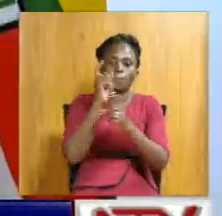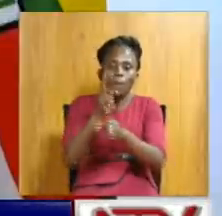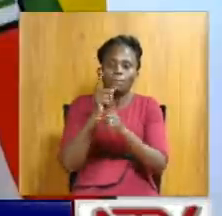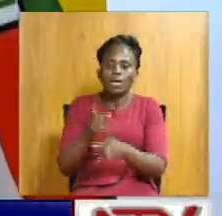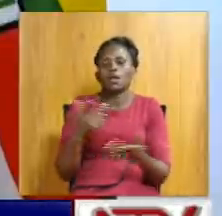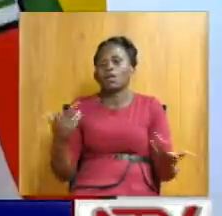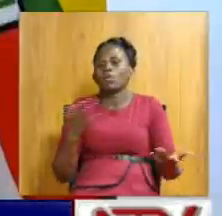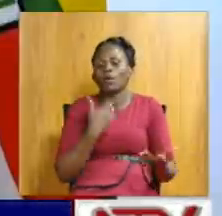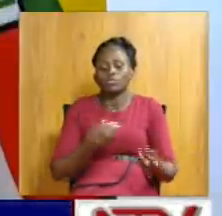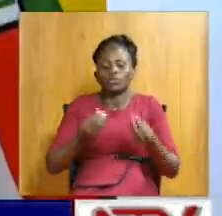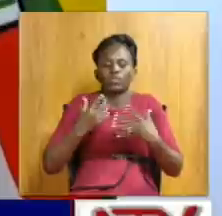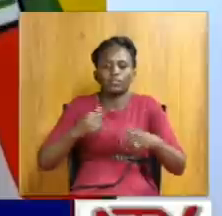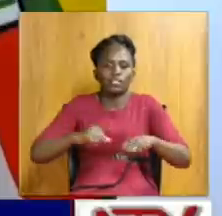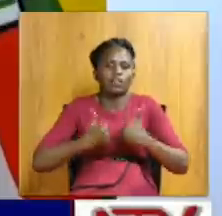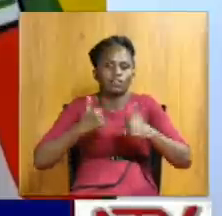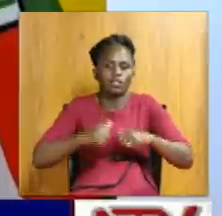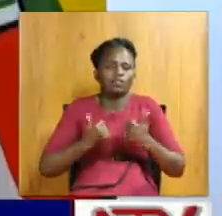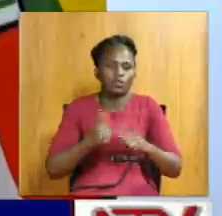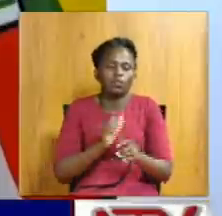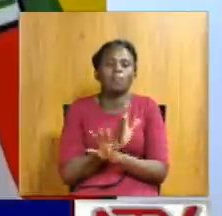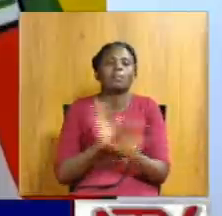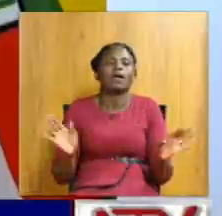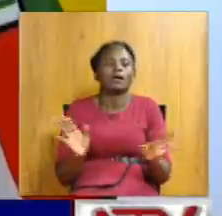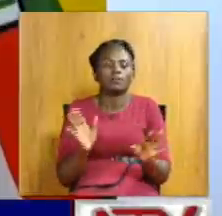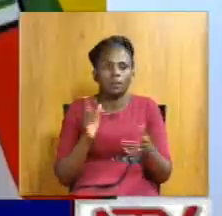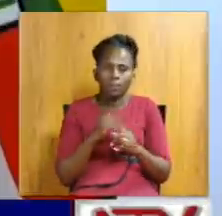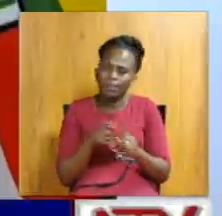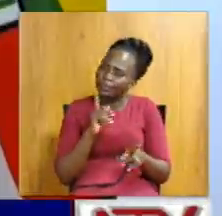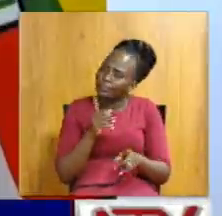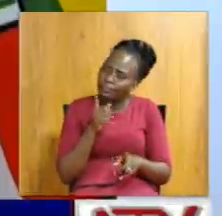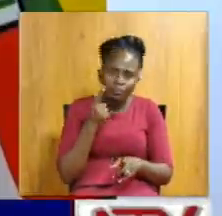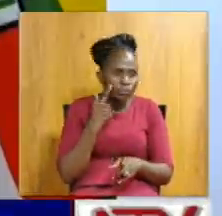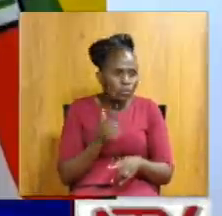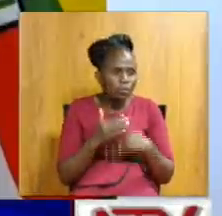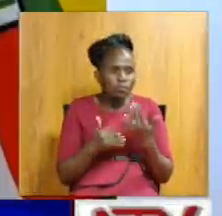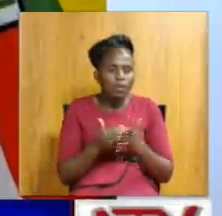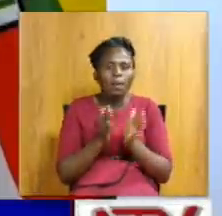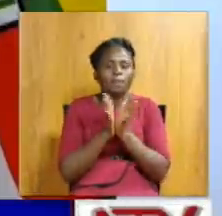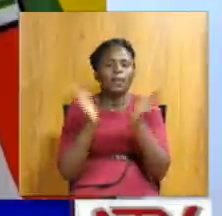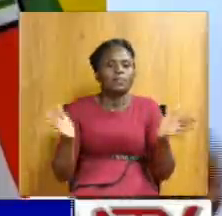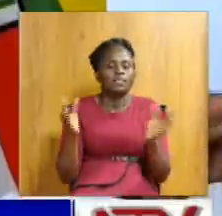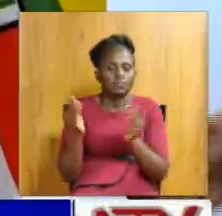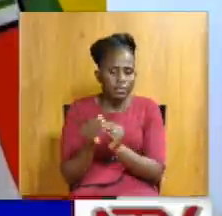Begaberaboka was becoming a frequent complaint in public meetings, meaning that